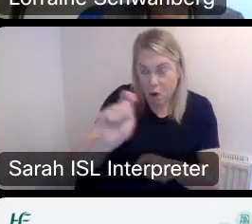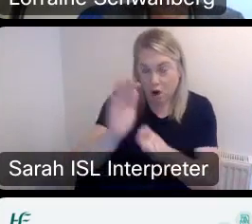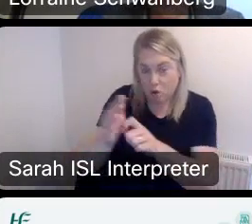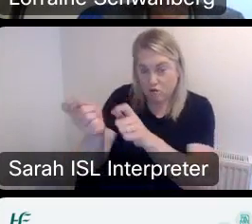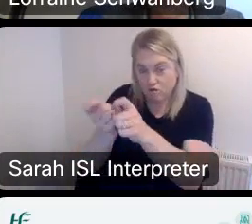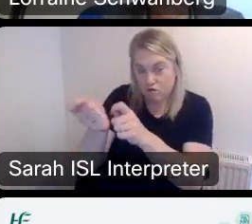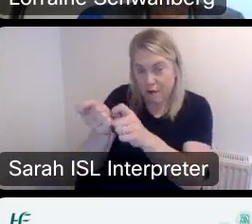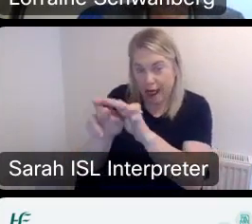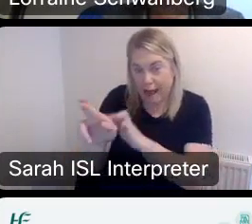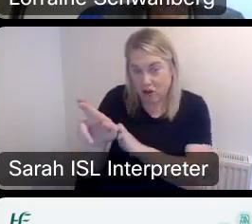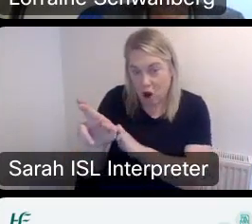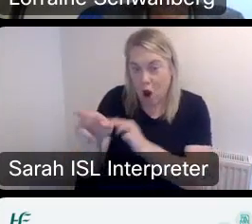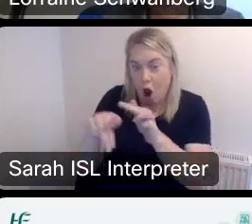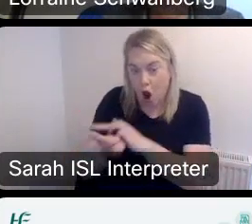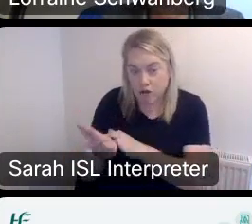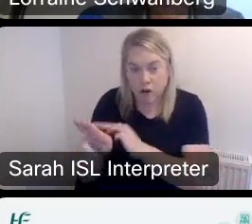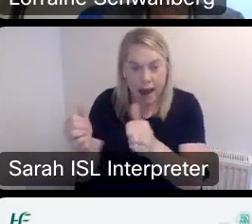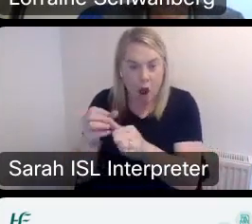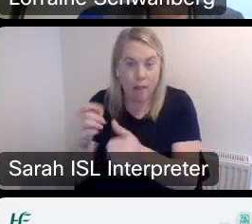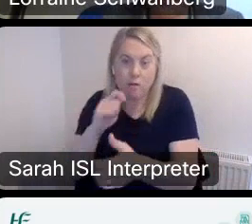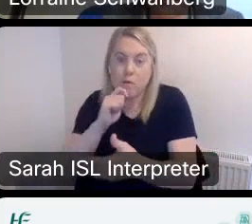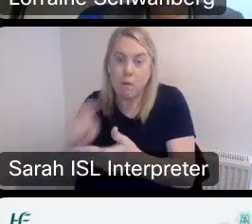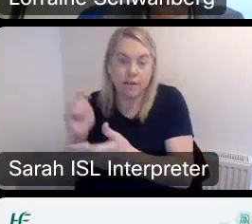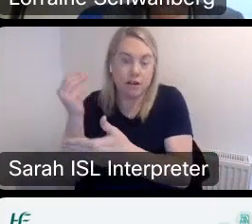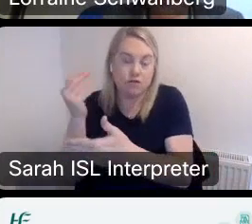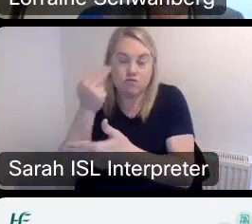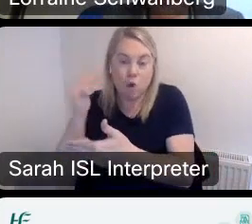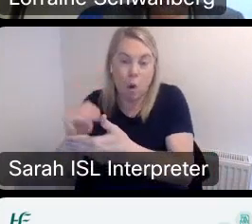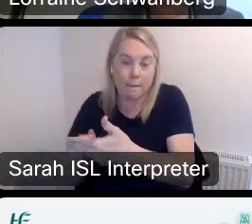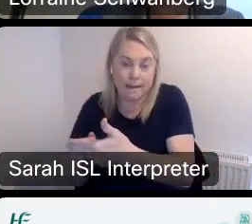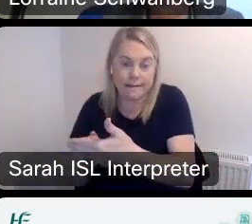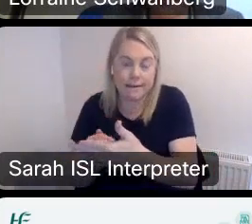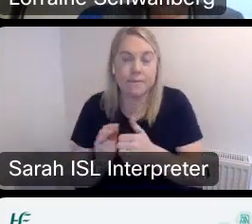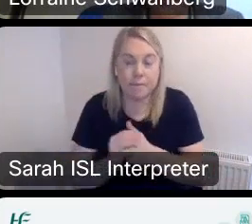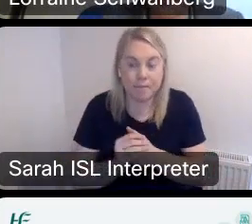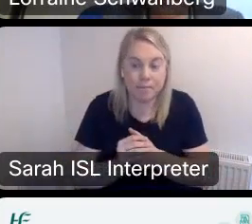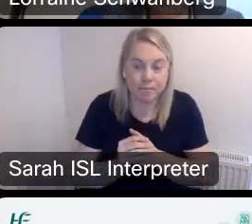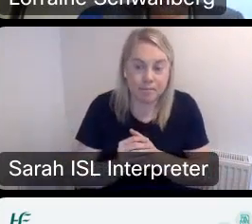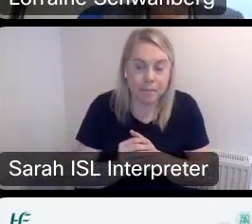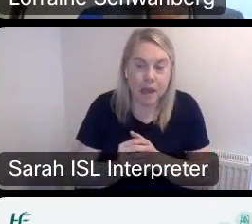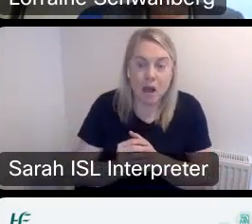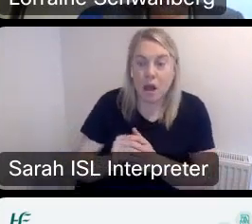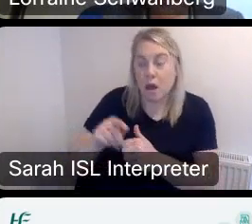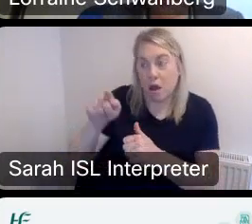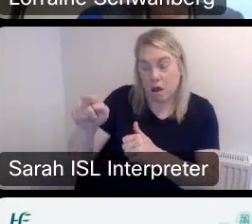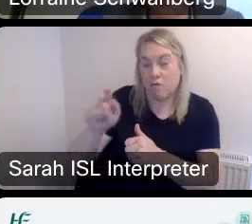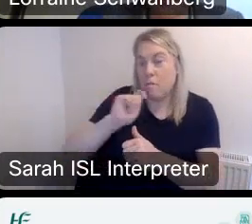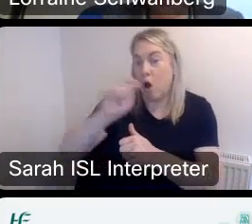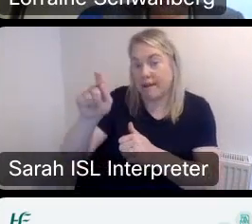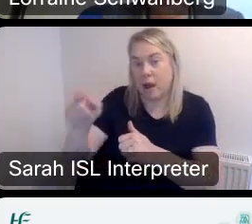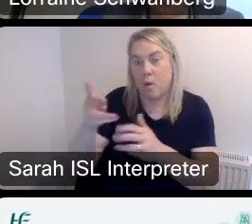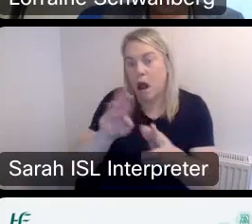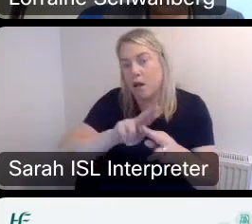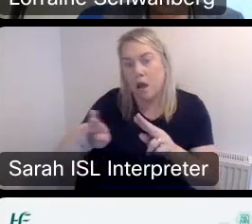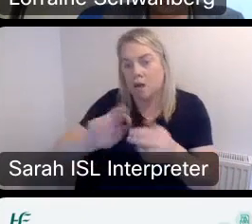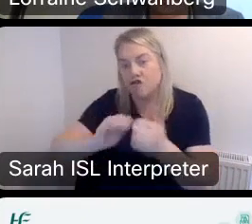reporting requirements. Any existing reporting requirements to the regulator will not change with the